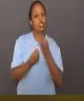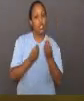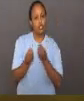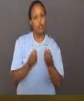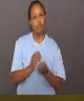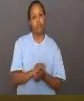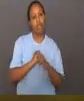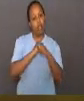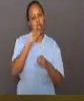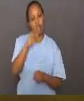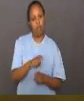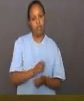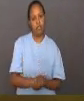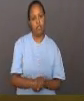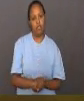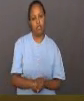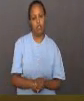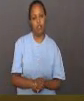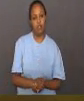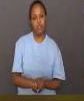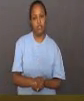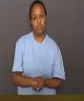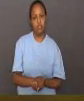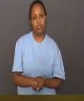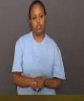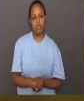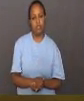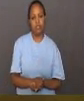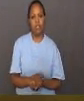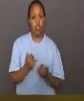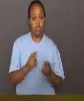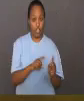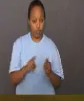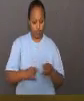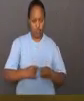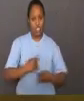Let us move on with our lesson and discuss genocide.